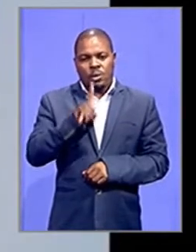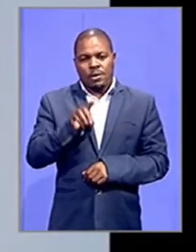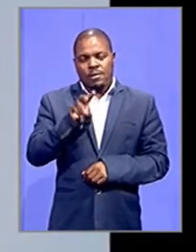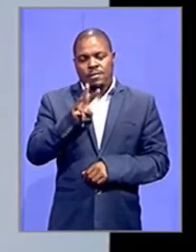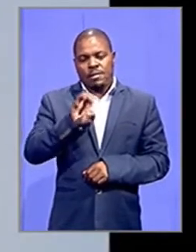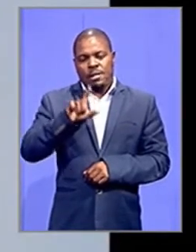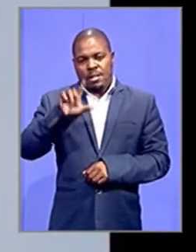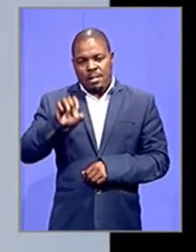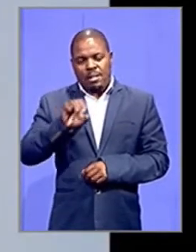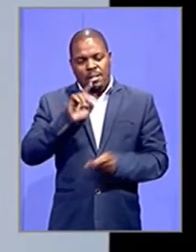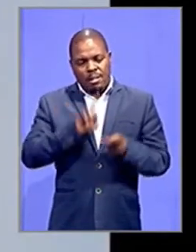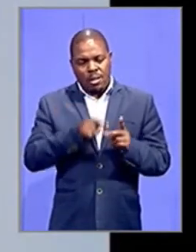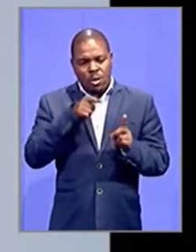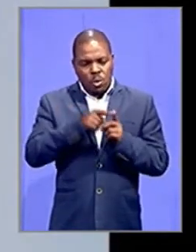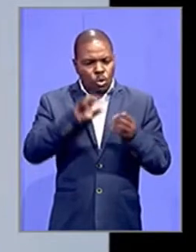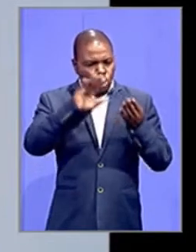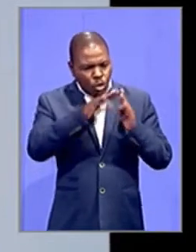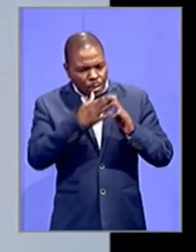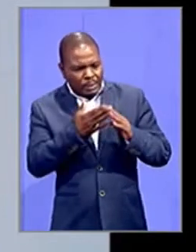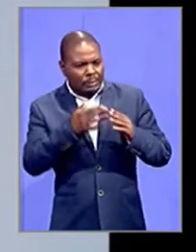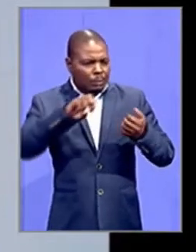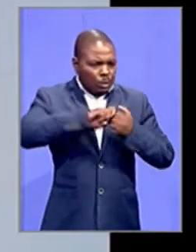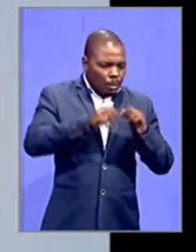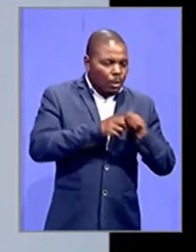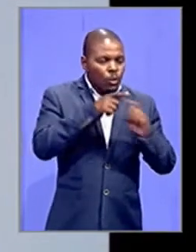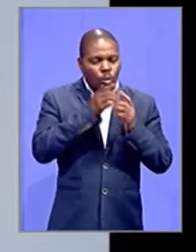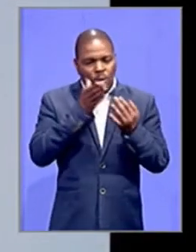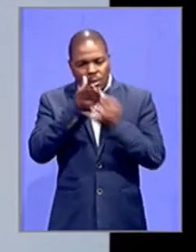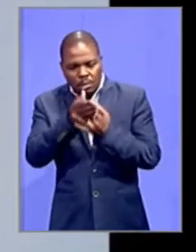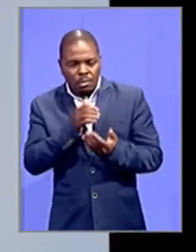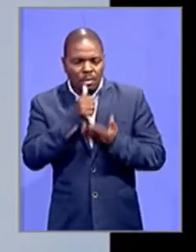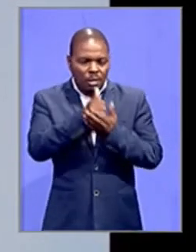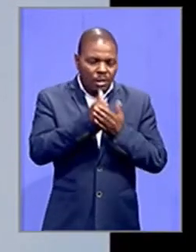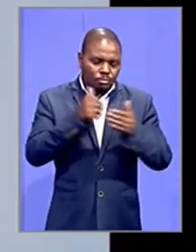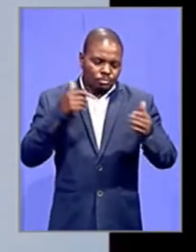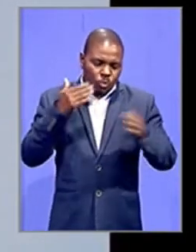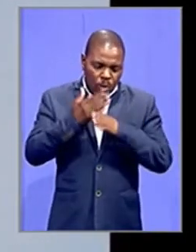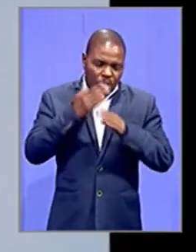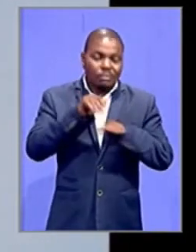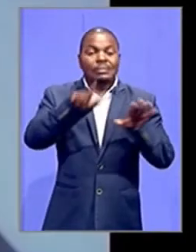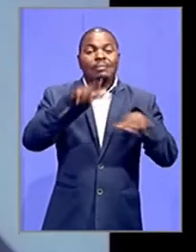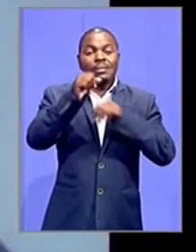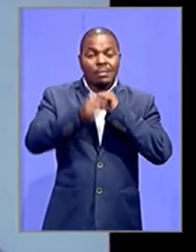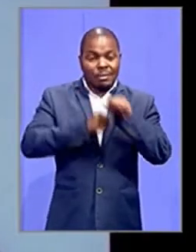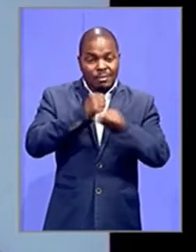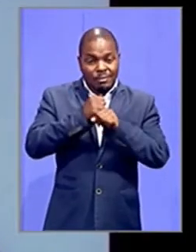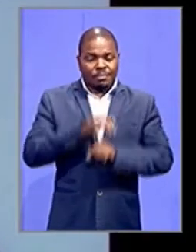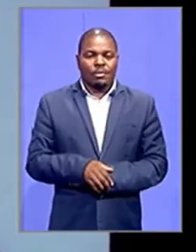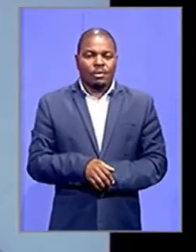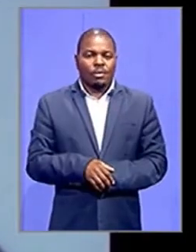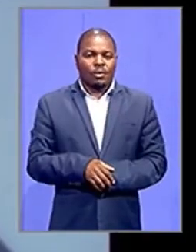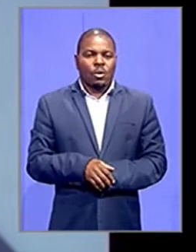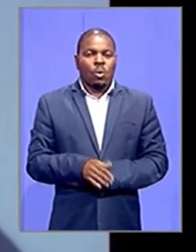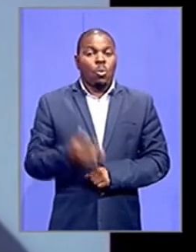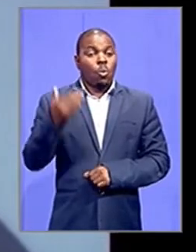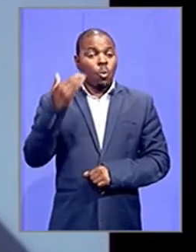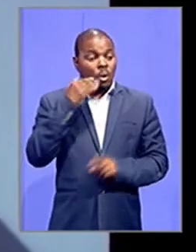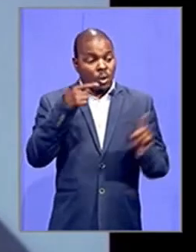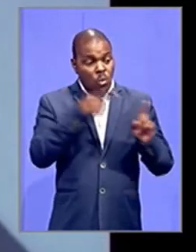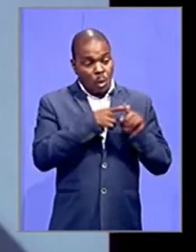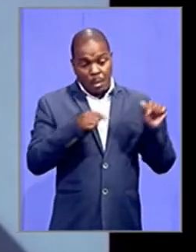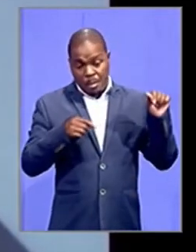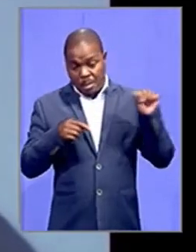wa mathata le motsereganyi wa dikgotlang tsa batho ba gabo dingwaga tse 17. So upon his return, it